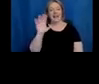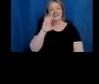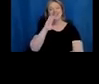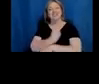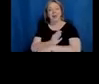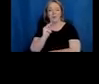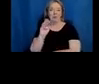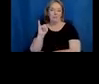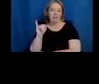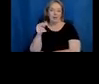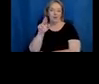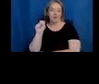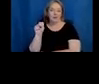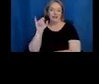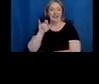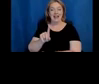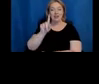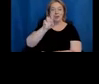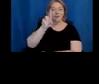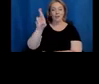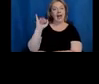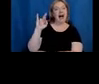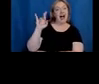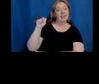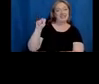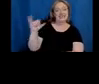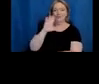the irises in that top right corner.